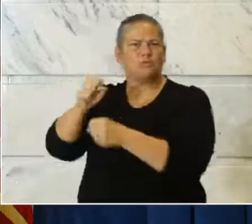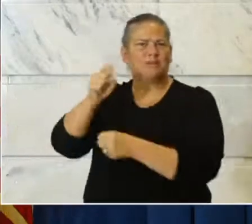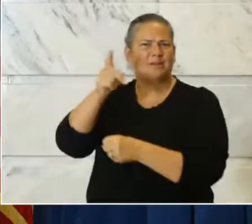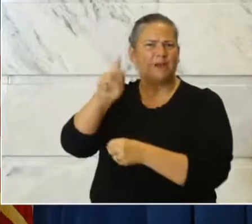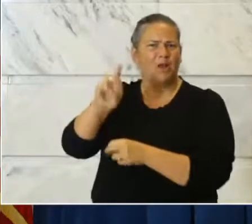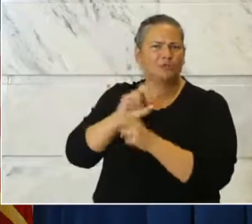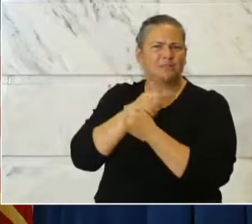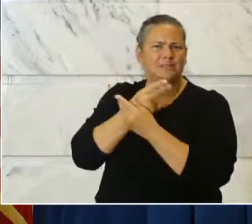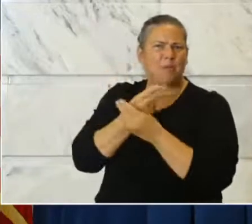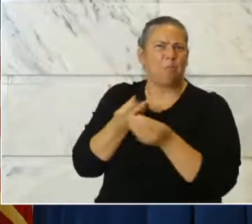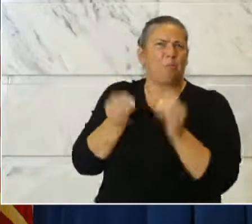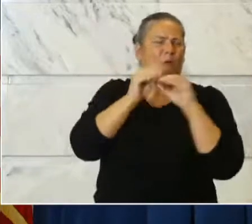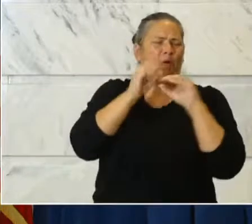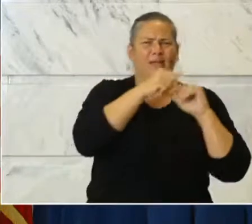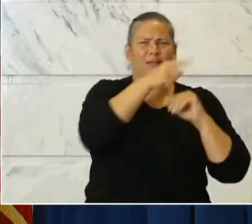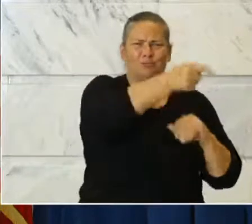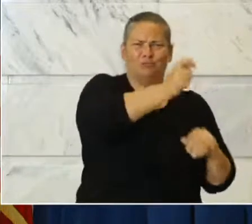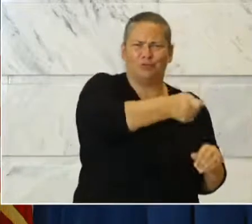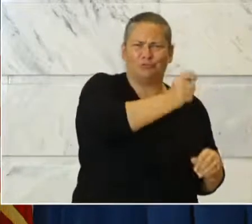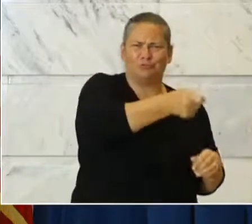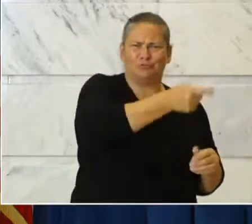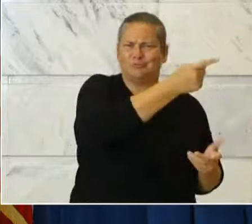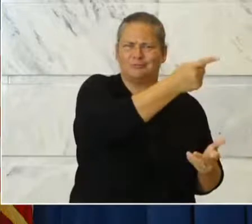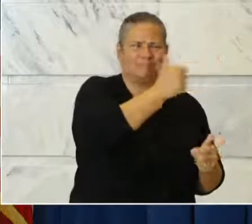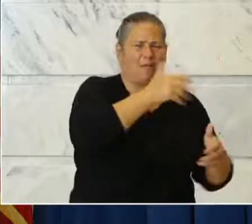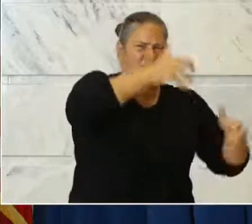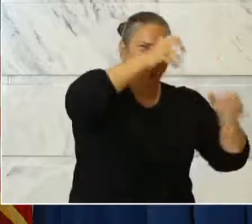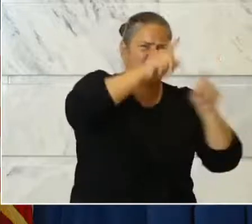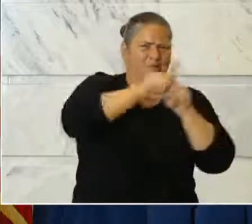What's-His-Name in whichever circuit that he is in.